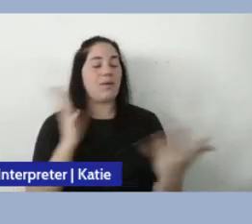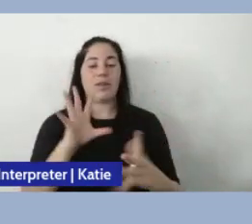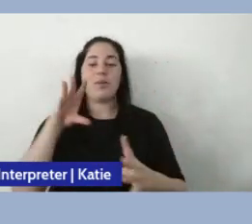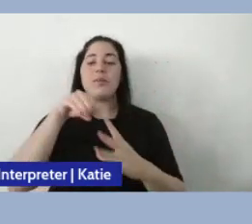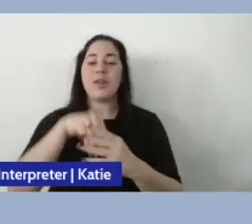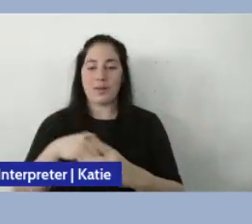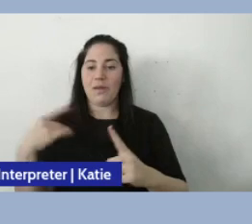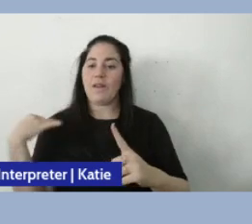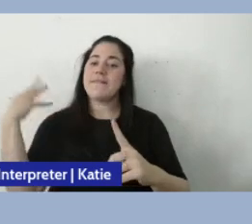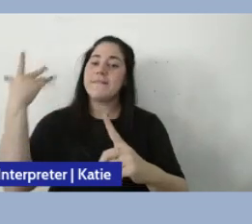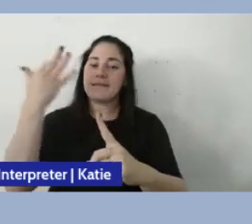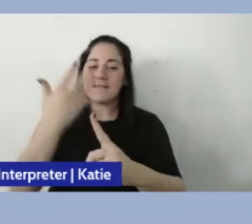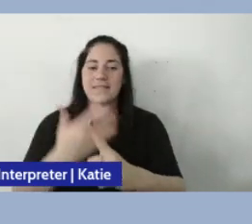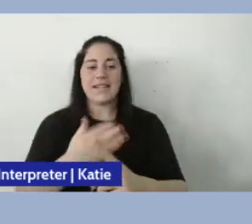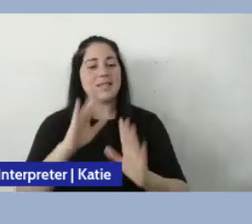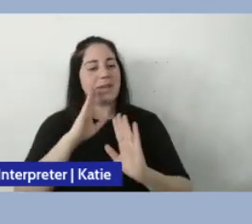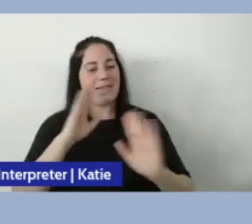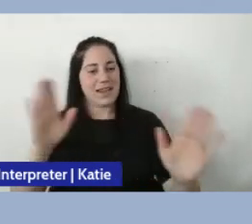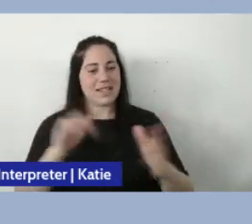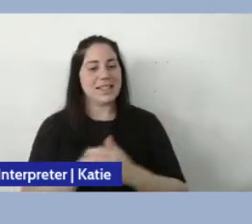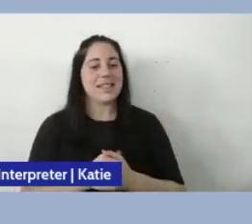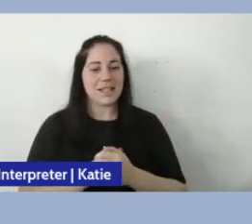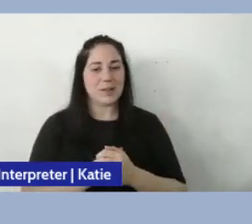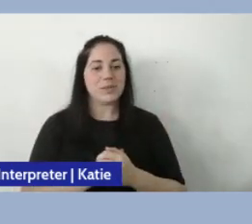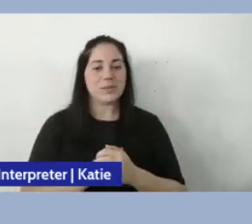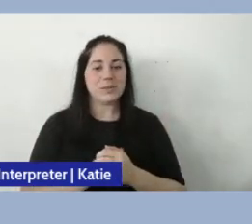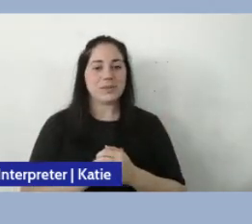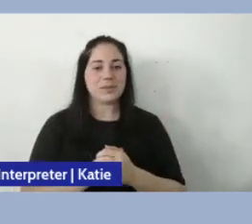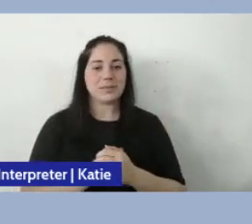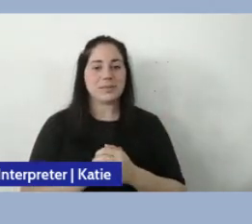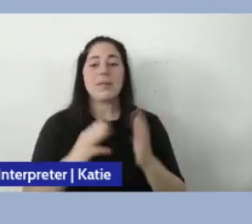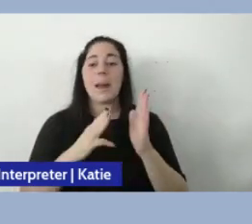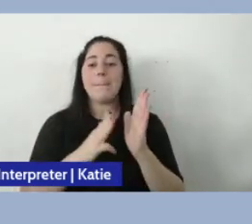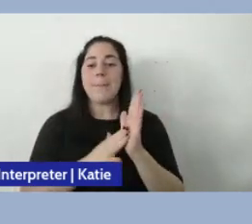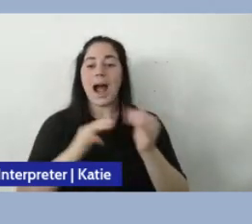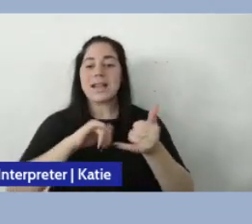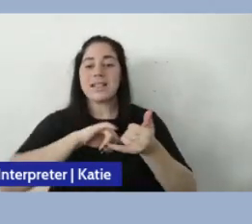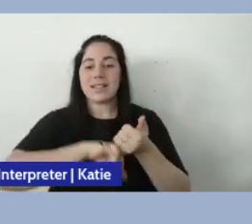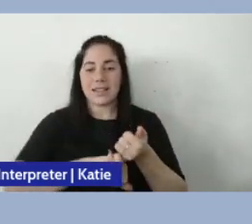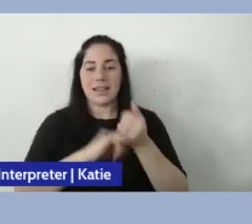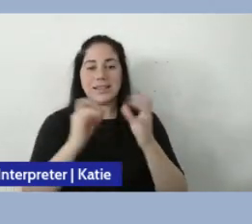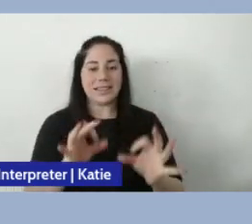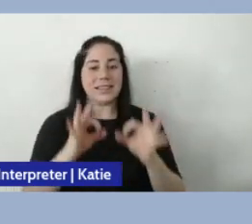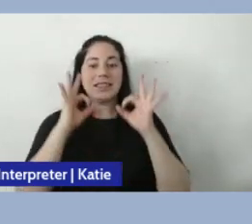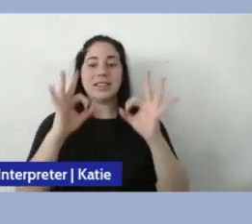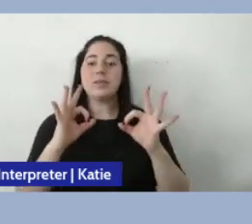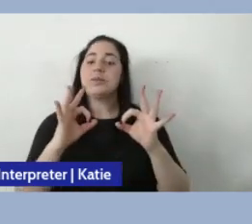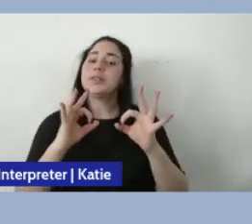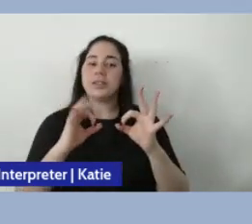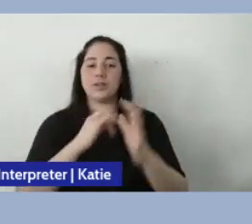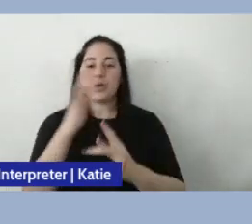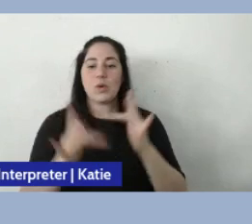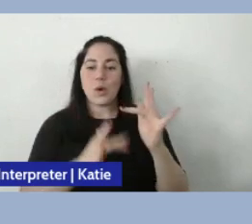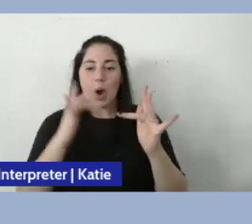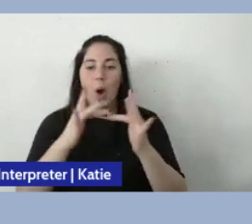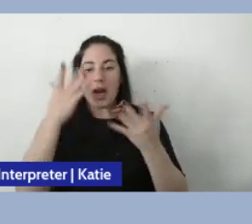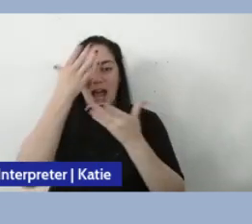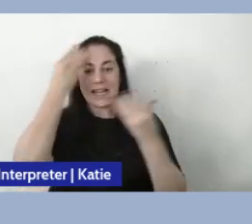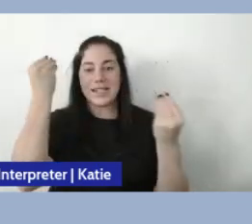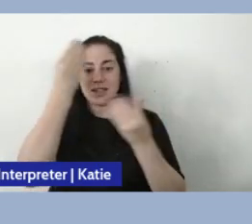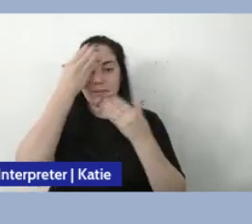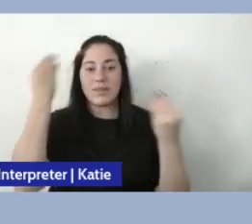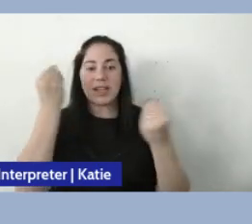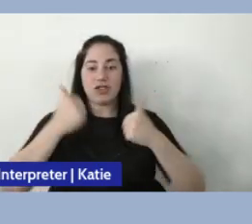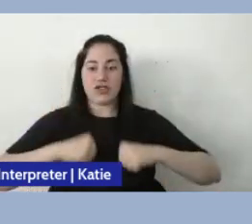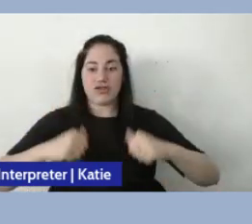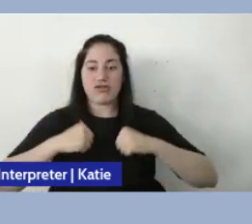been fantastic work. Mindset provides specialist online dementia training for interpreters to improve the cognitive